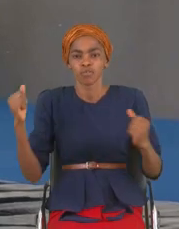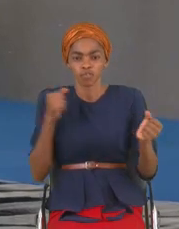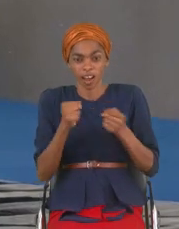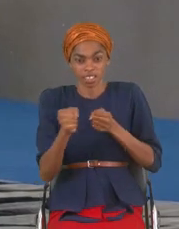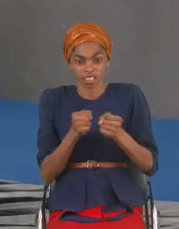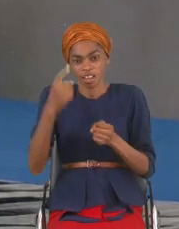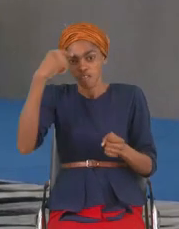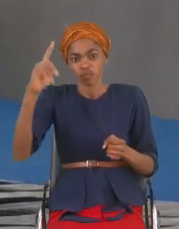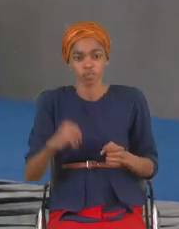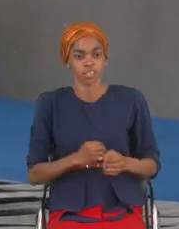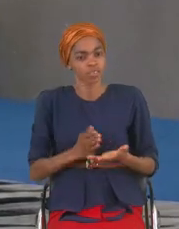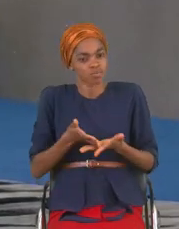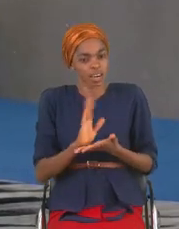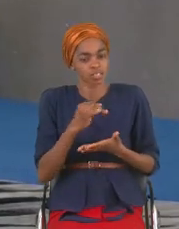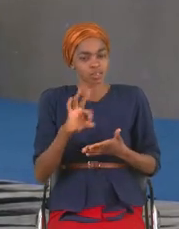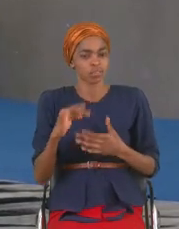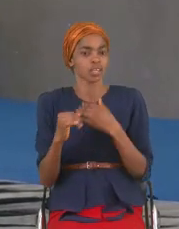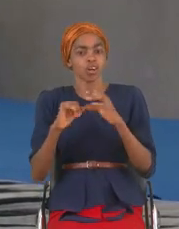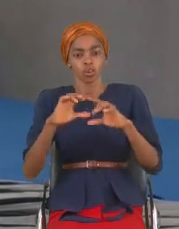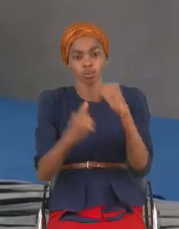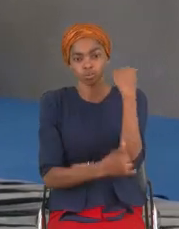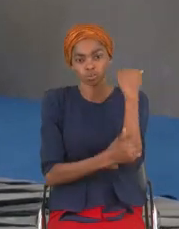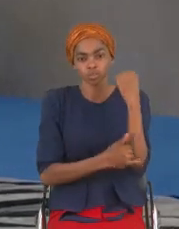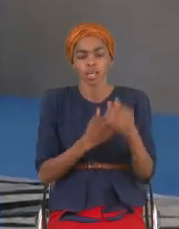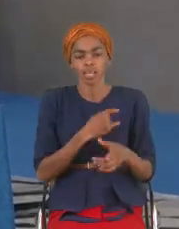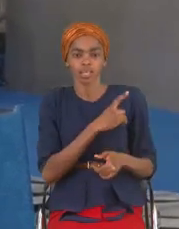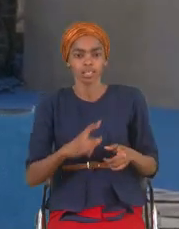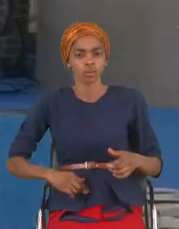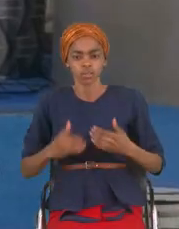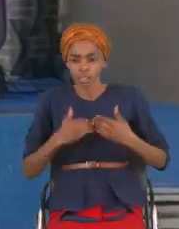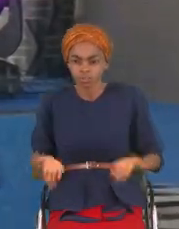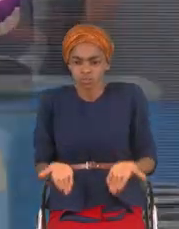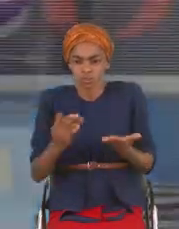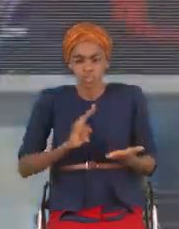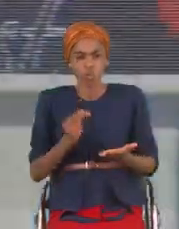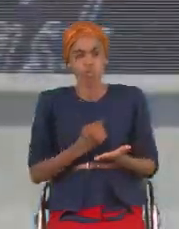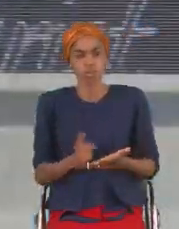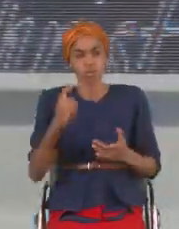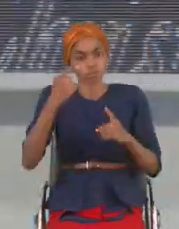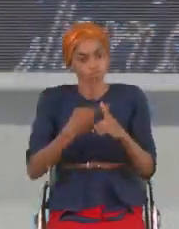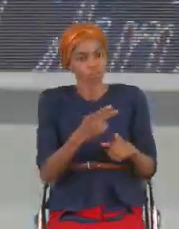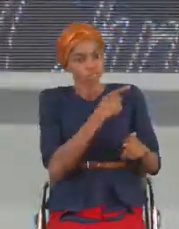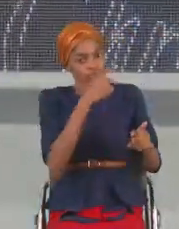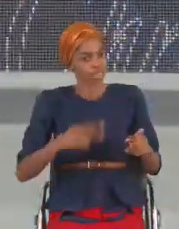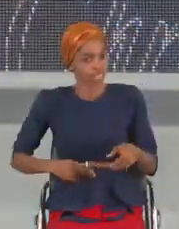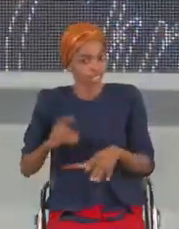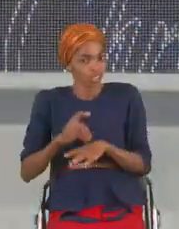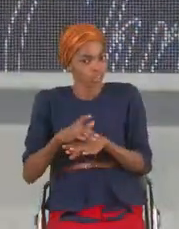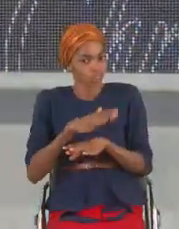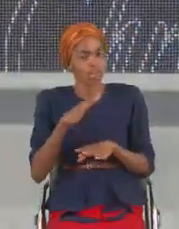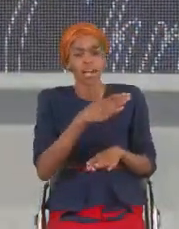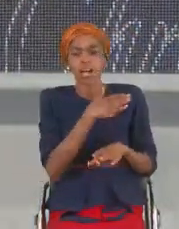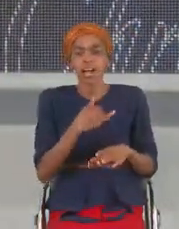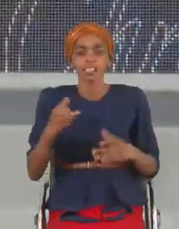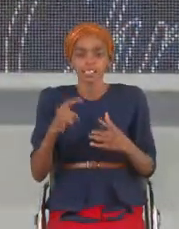their territory, of their country. And the Lord has raised us up for the kingdom. And then